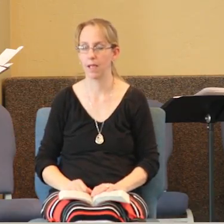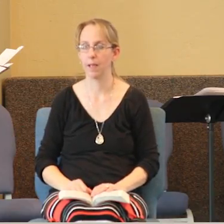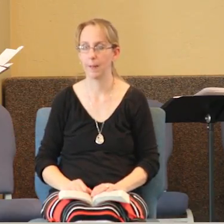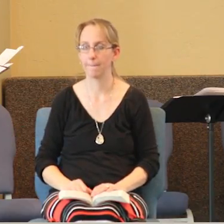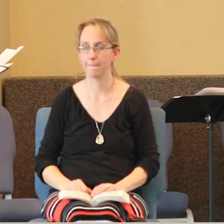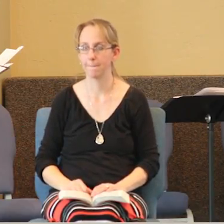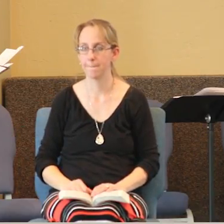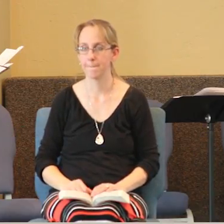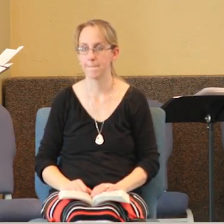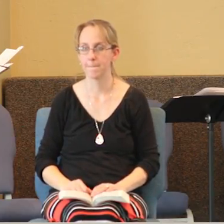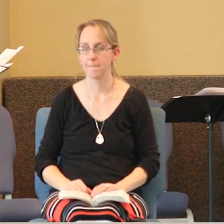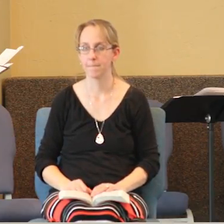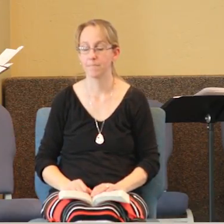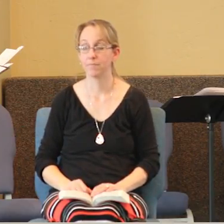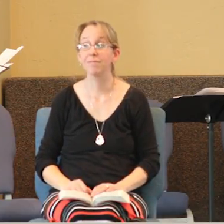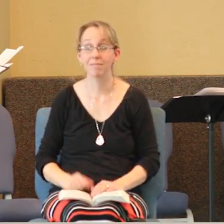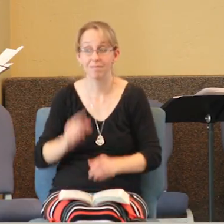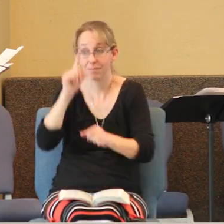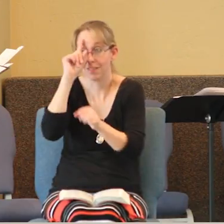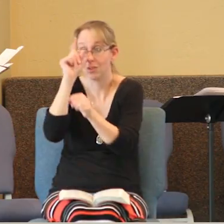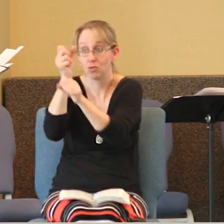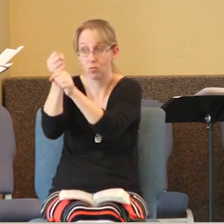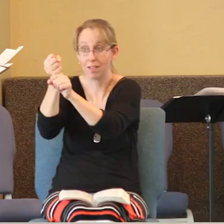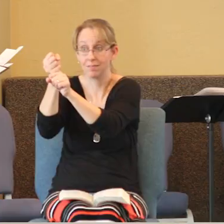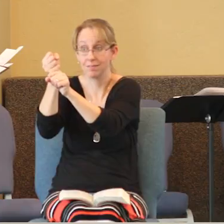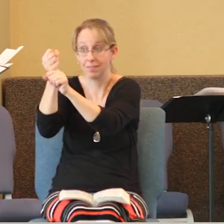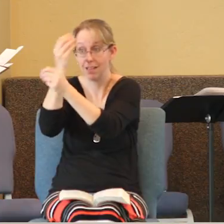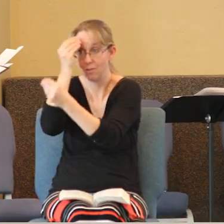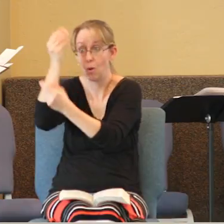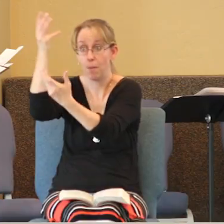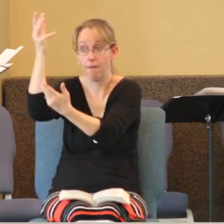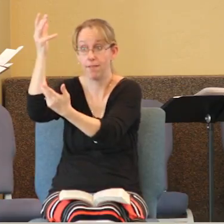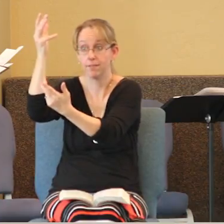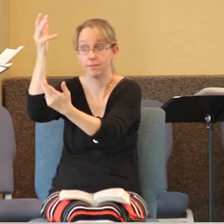Trust and obey.